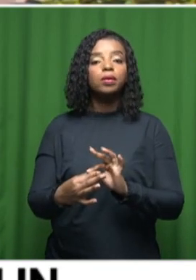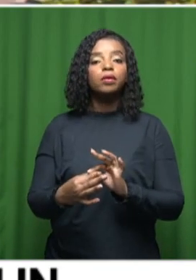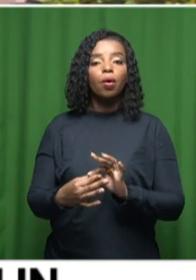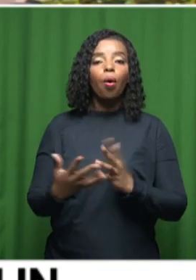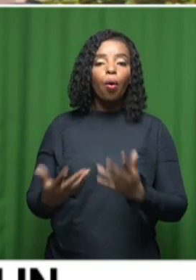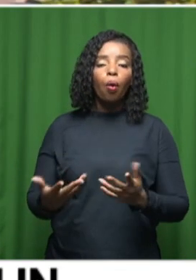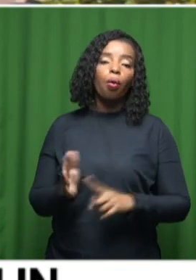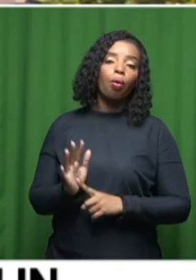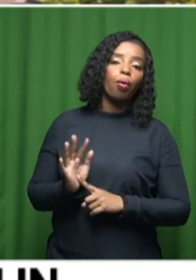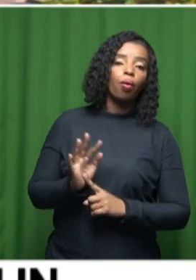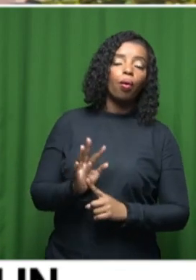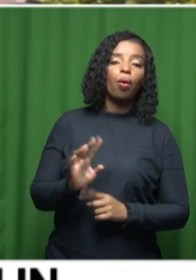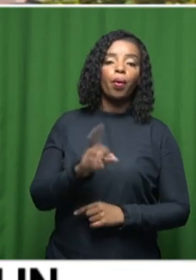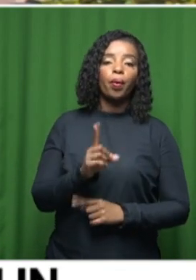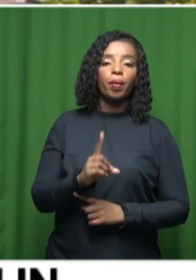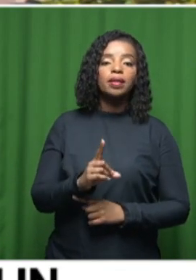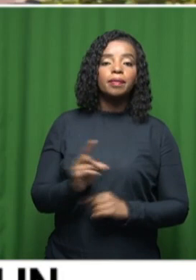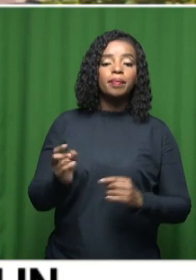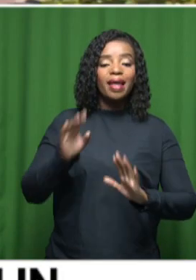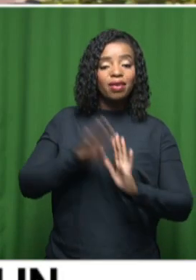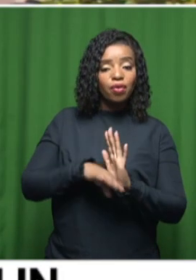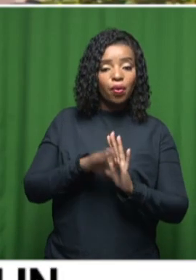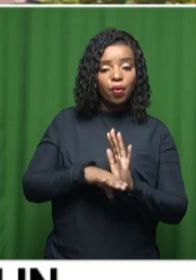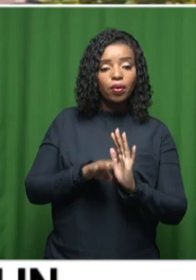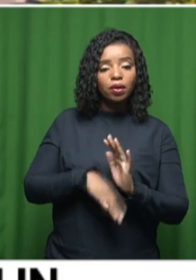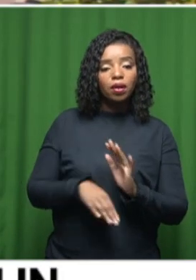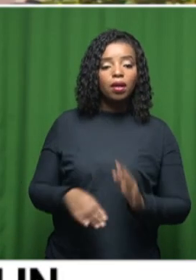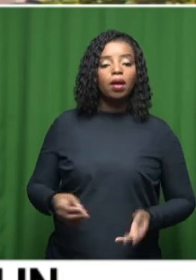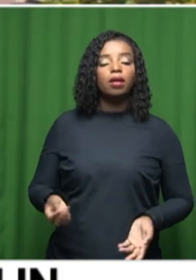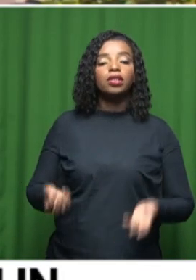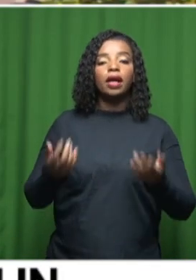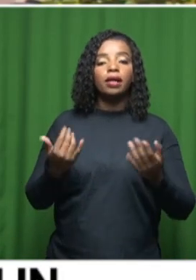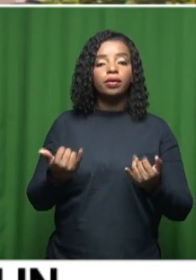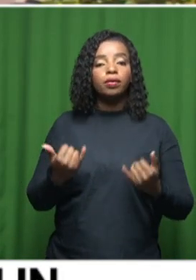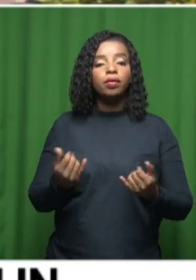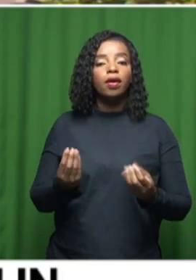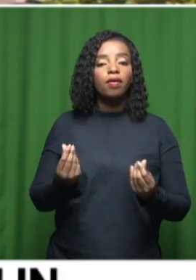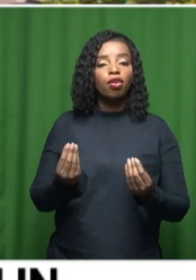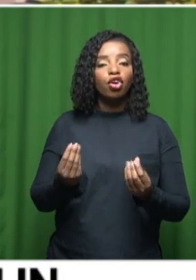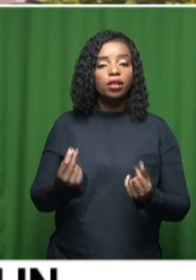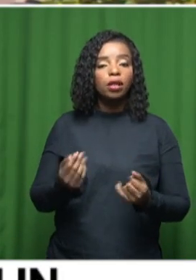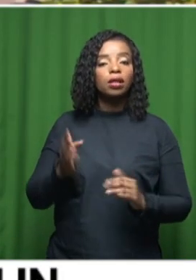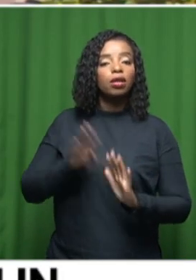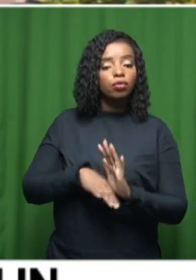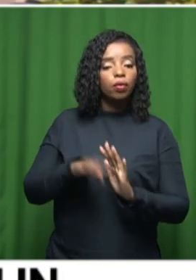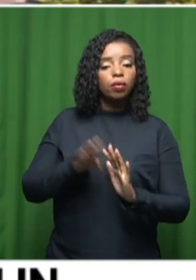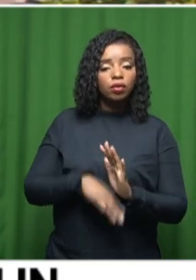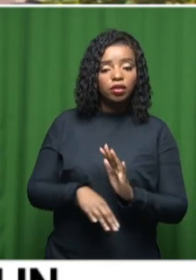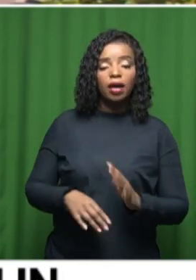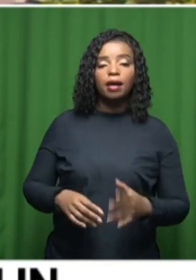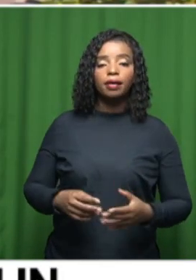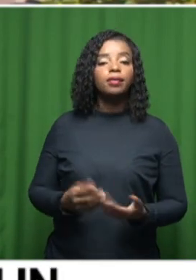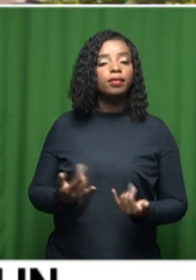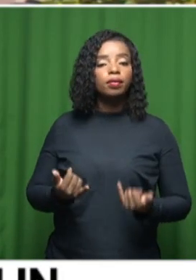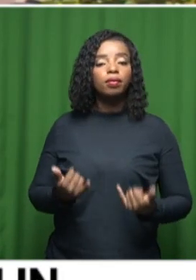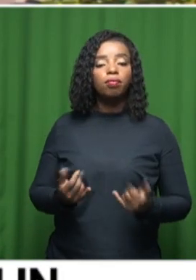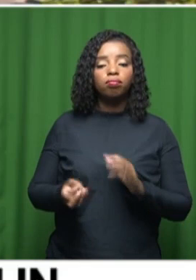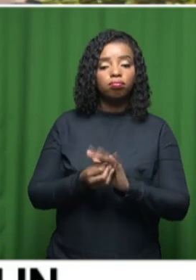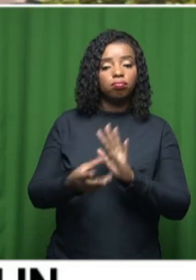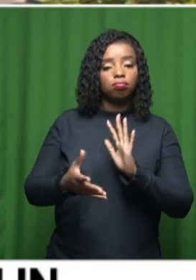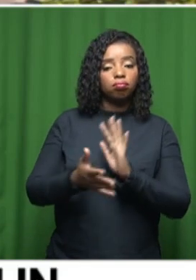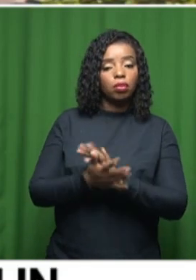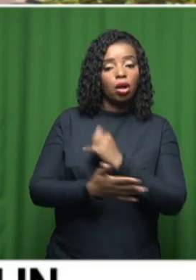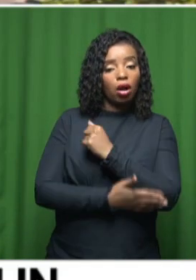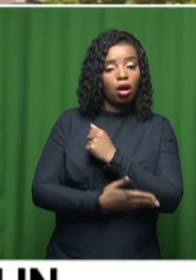flags the funding shortages in this space globally and highlights the countries that are leading in